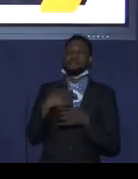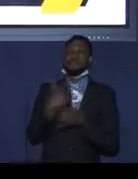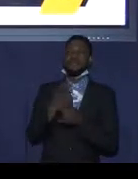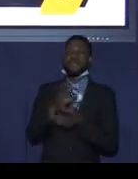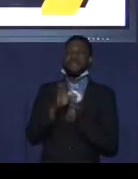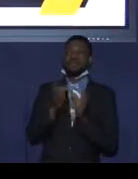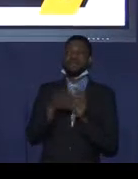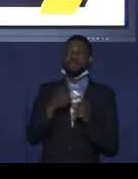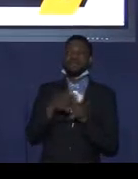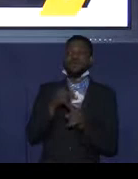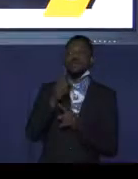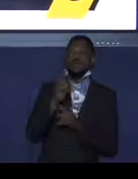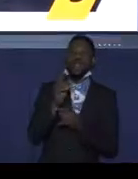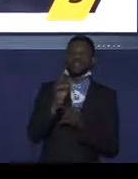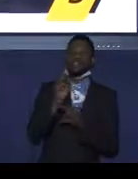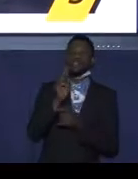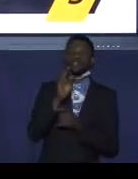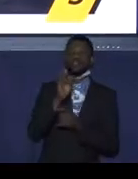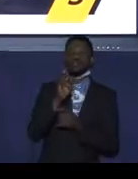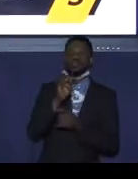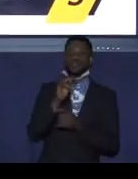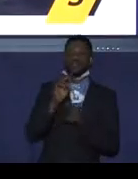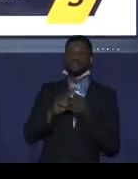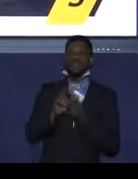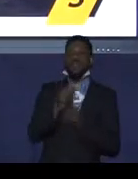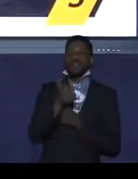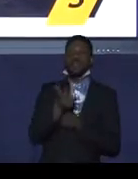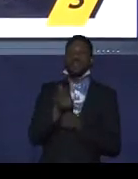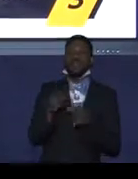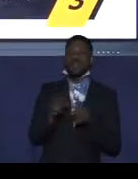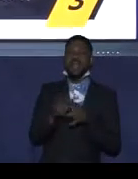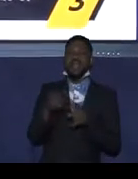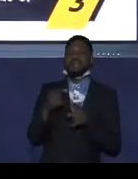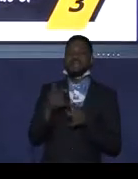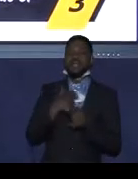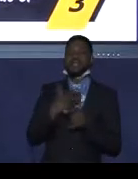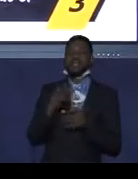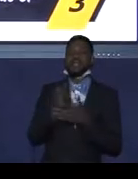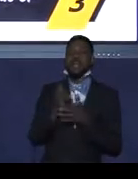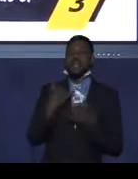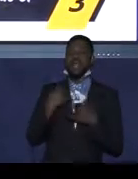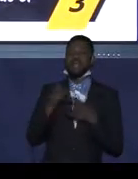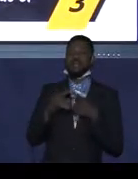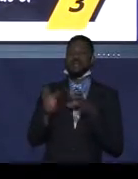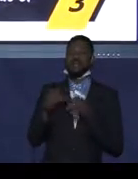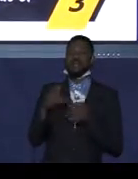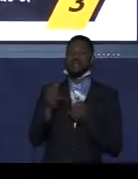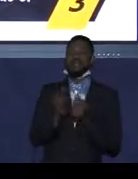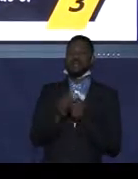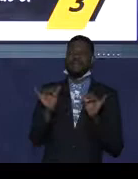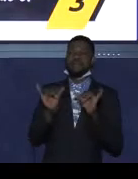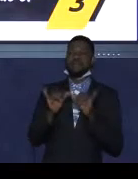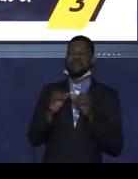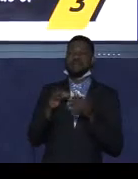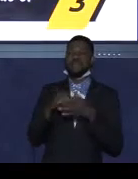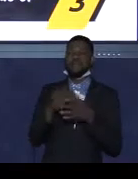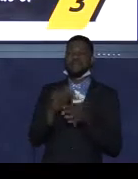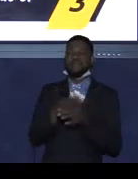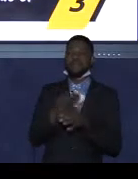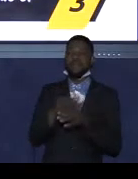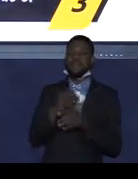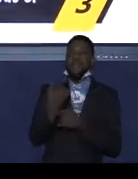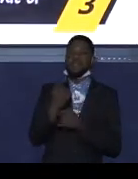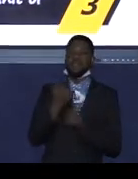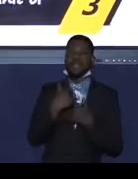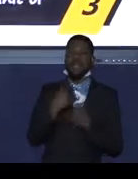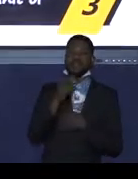should be able to make conversion from one unit to another. As with anything that has to do with measurement in mathematics, we always